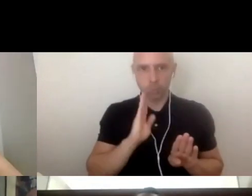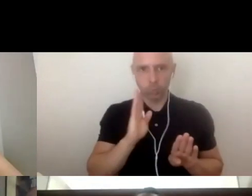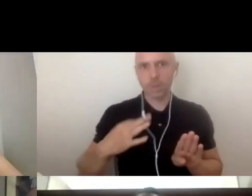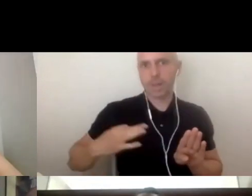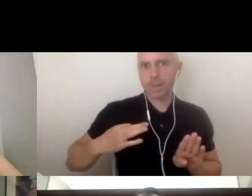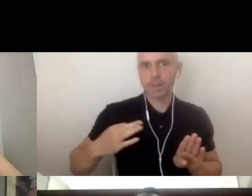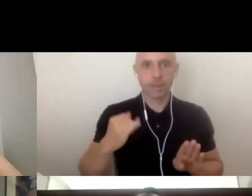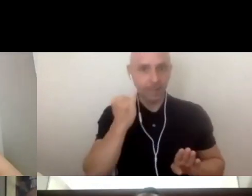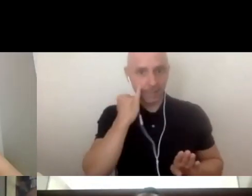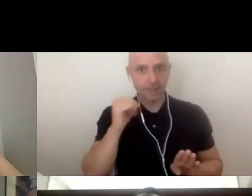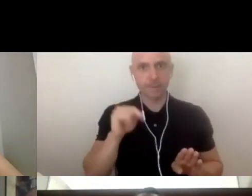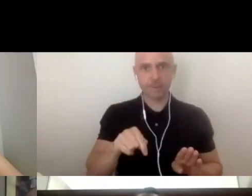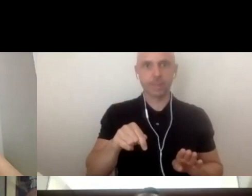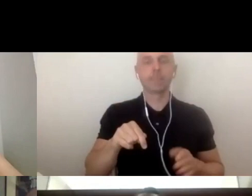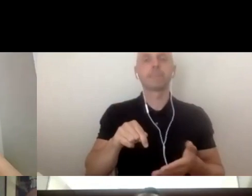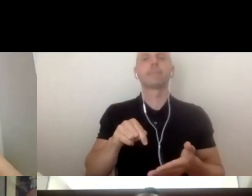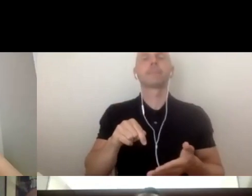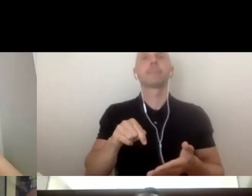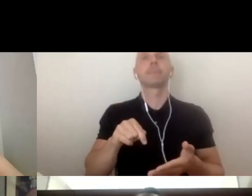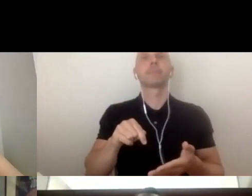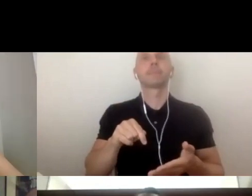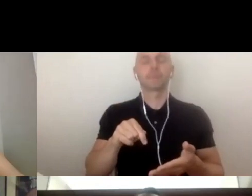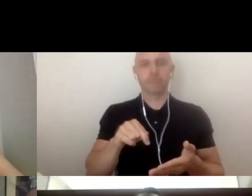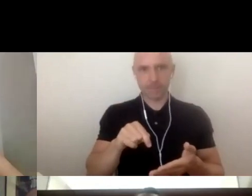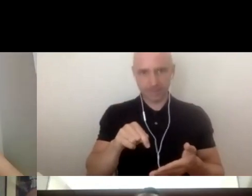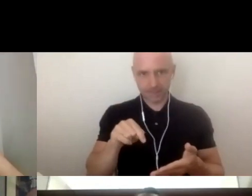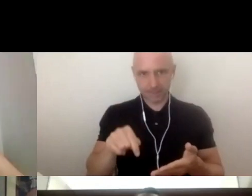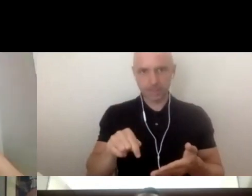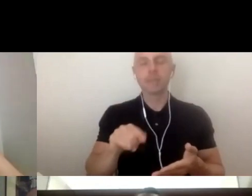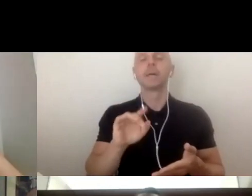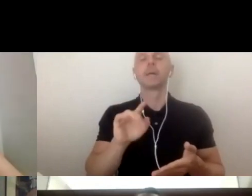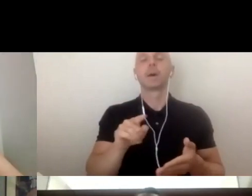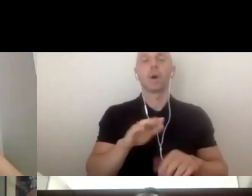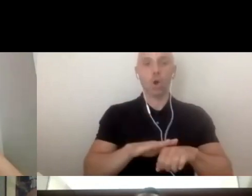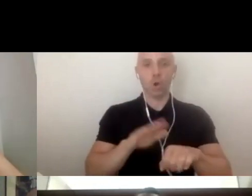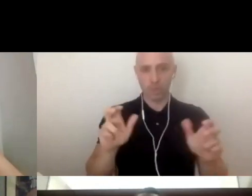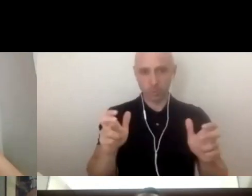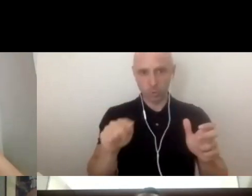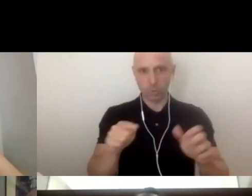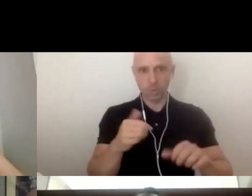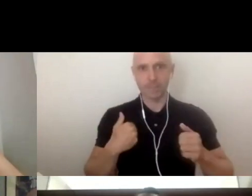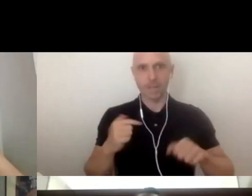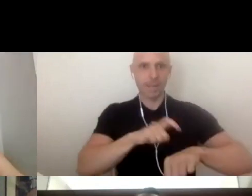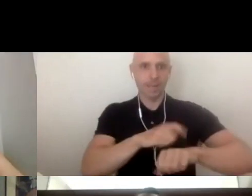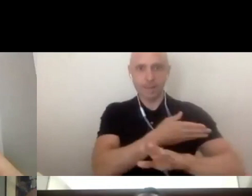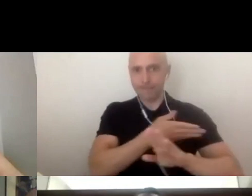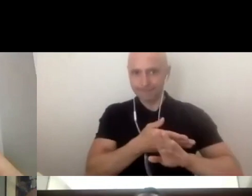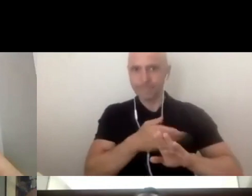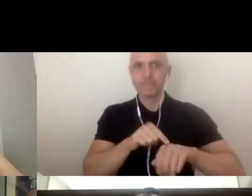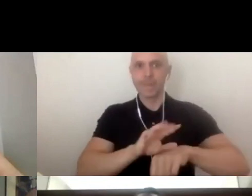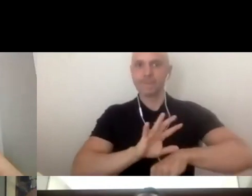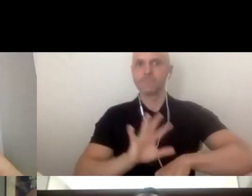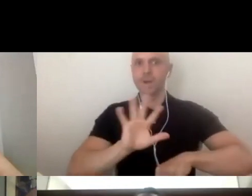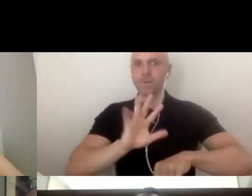yours by 5 p.m. on the computer system that we use, TGRIP, because it looks like we're out of money. So